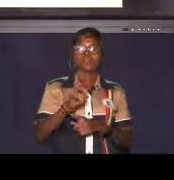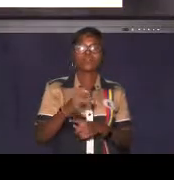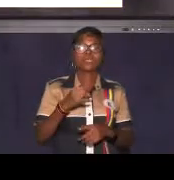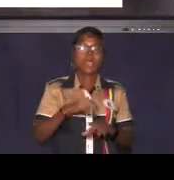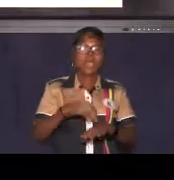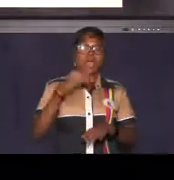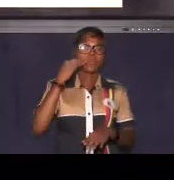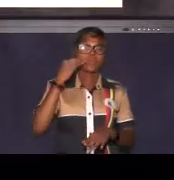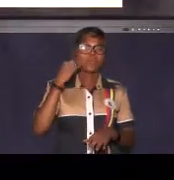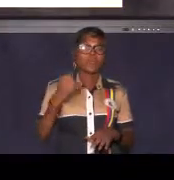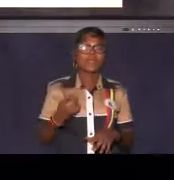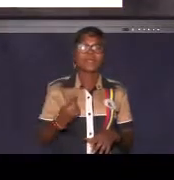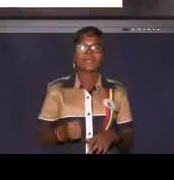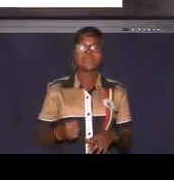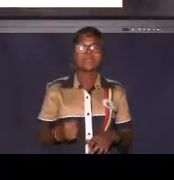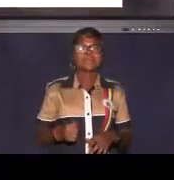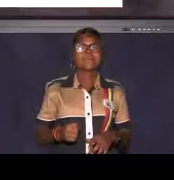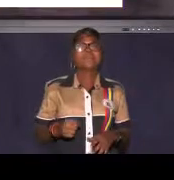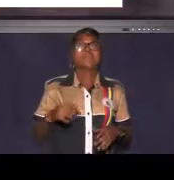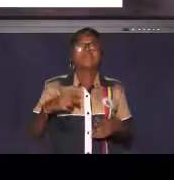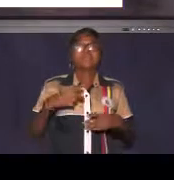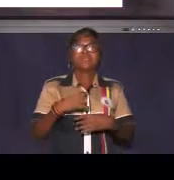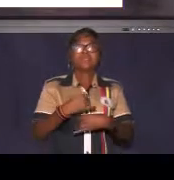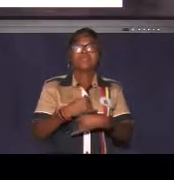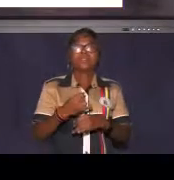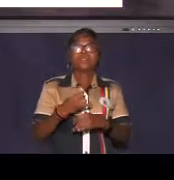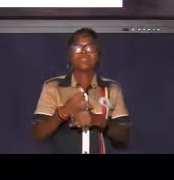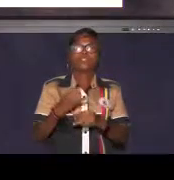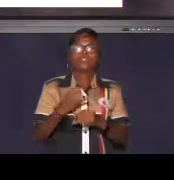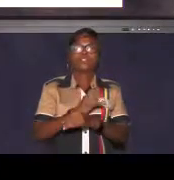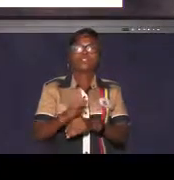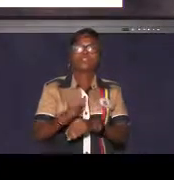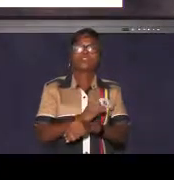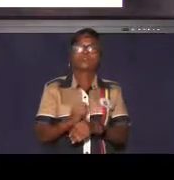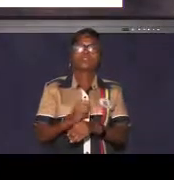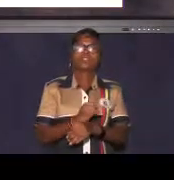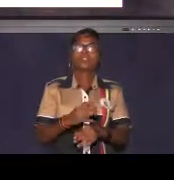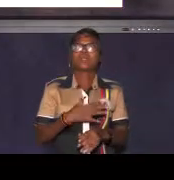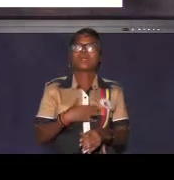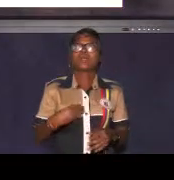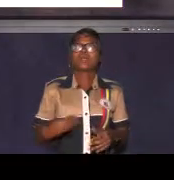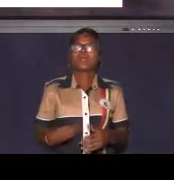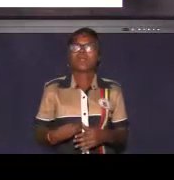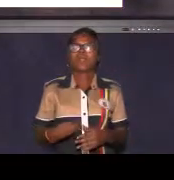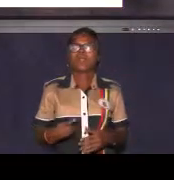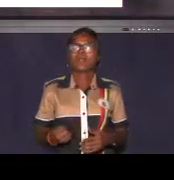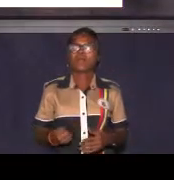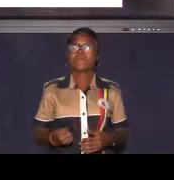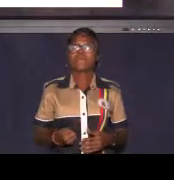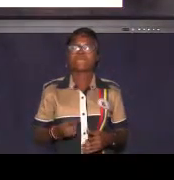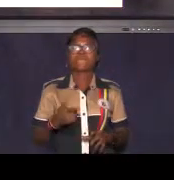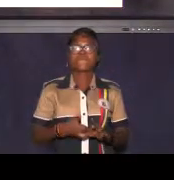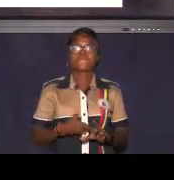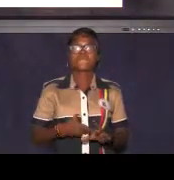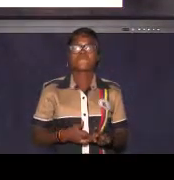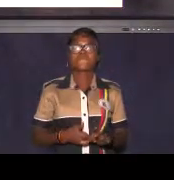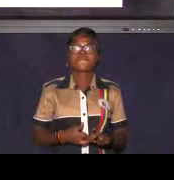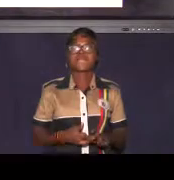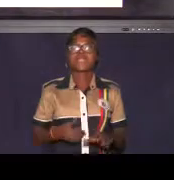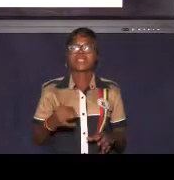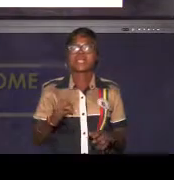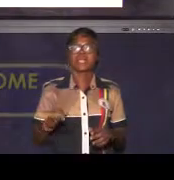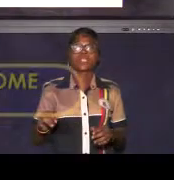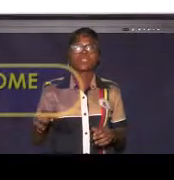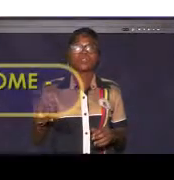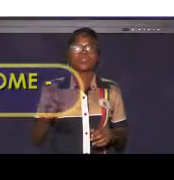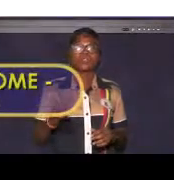fuel at home, industries, and motor vehicles. That's one of the importance. The product we get from petroleum